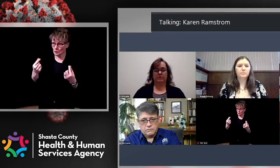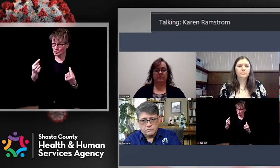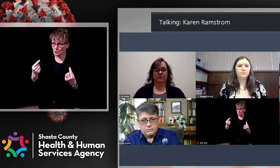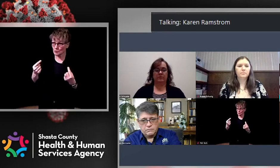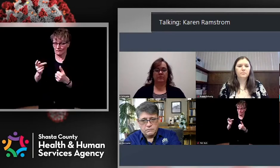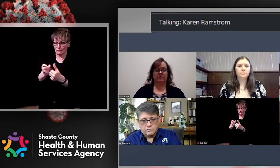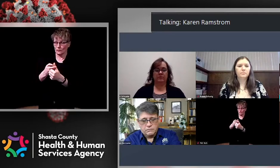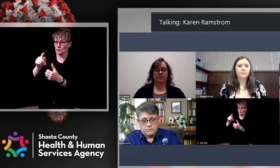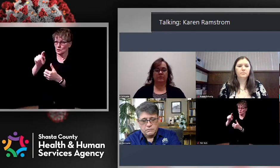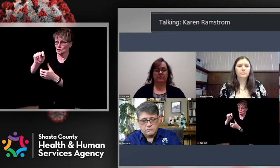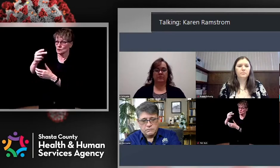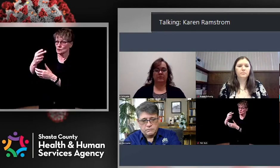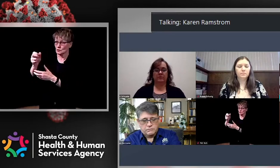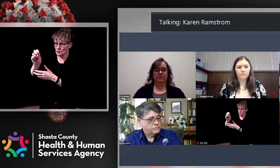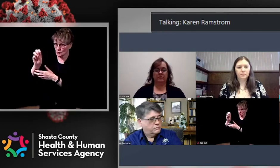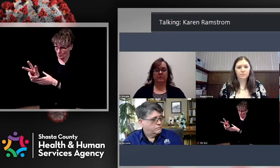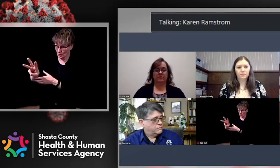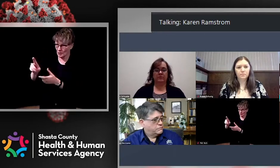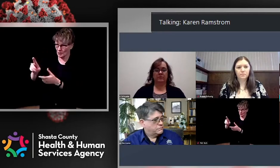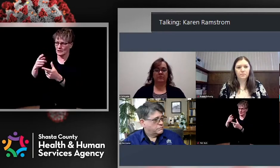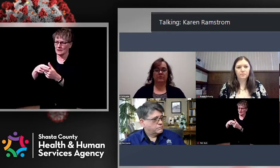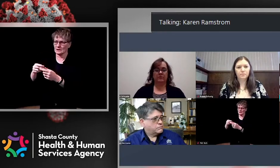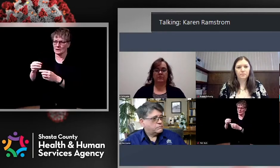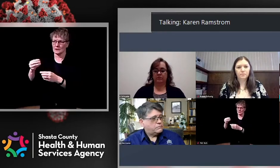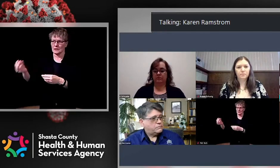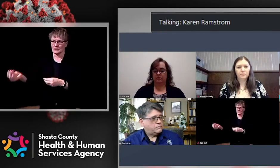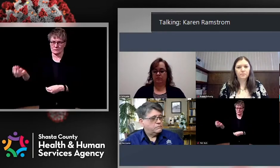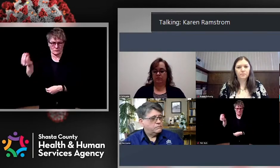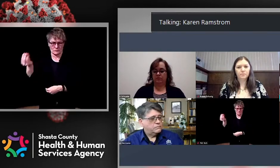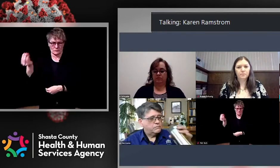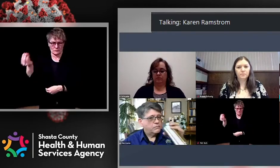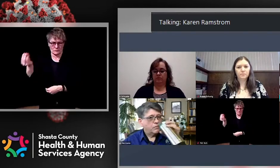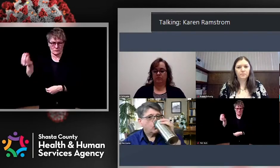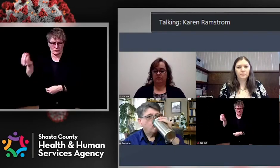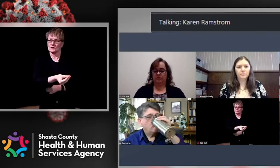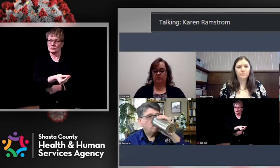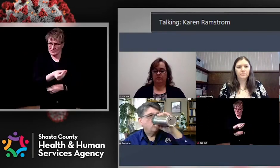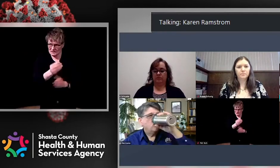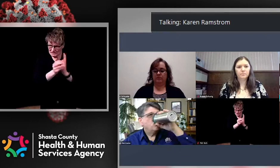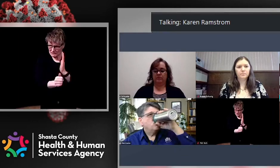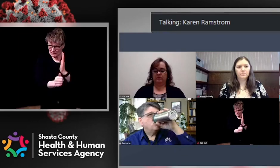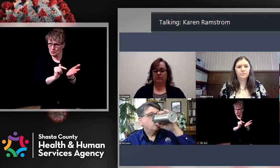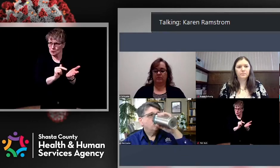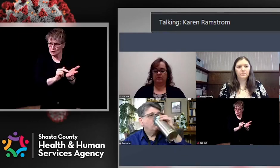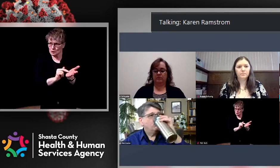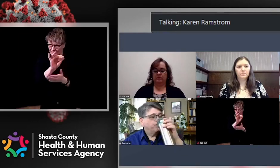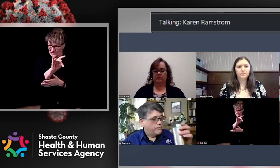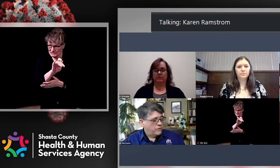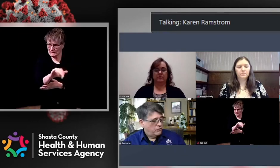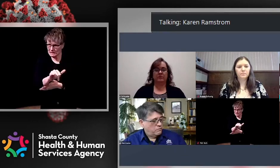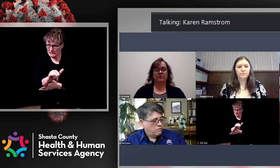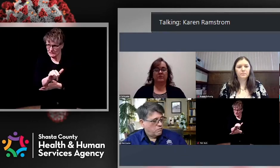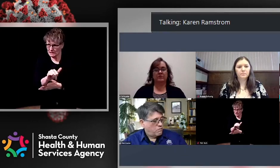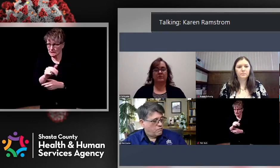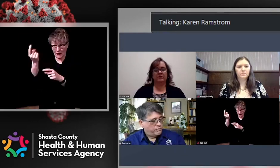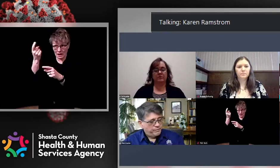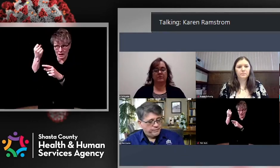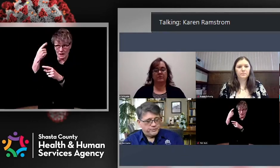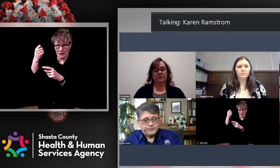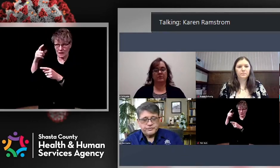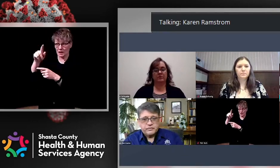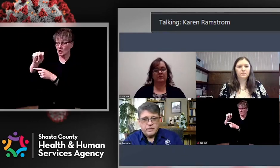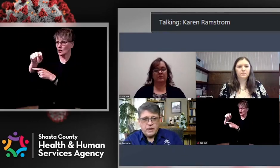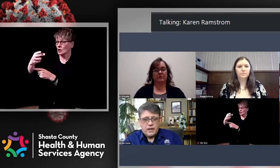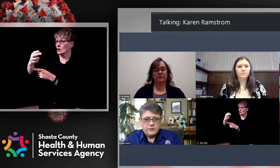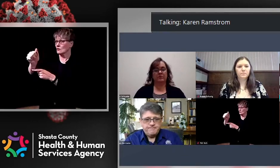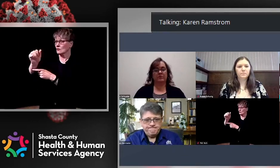and they have once that vaccine is thawed, you have 120 hours that you can